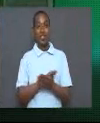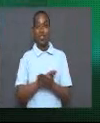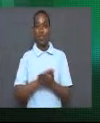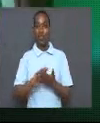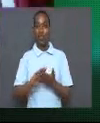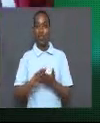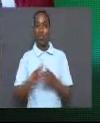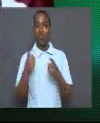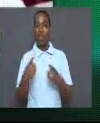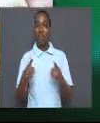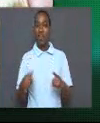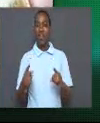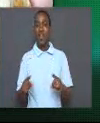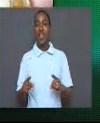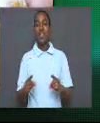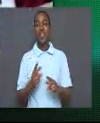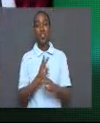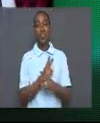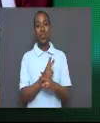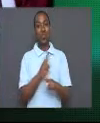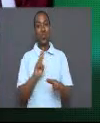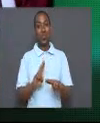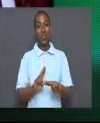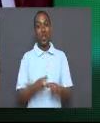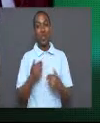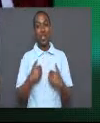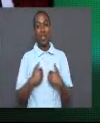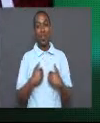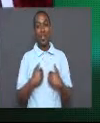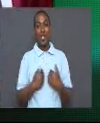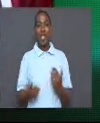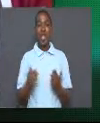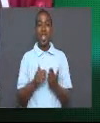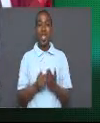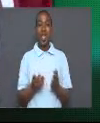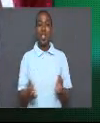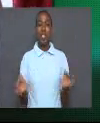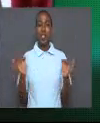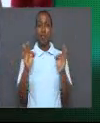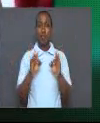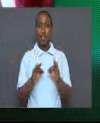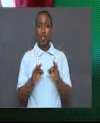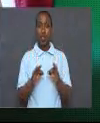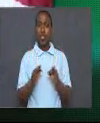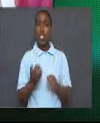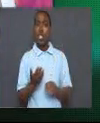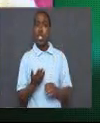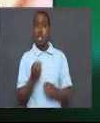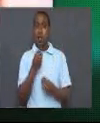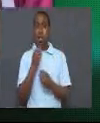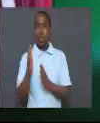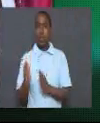fruit. It is also important to use clean materials